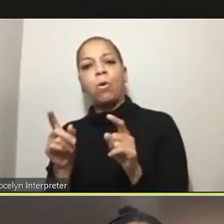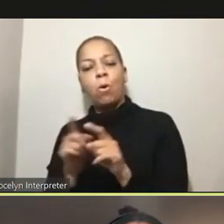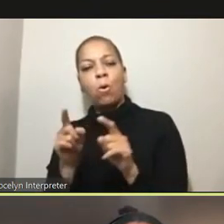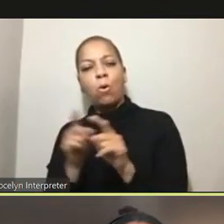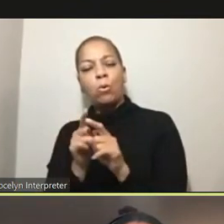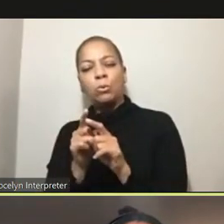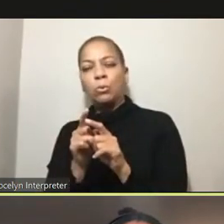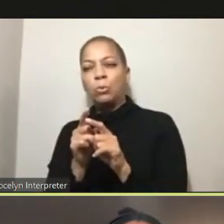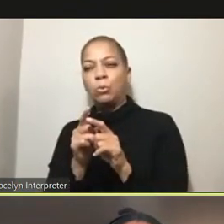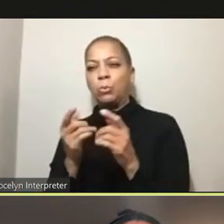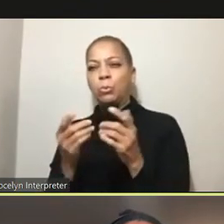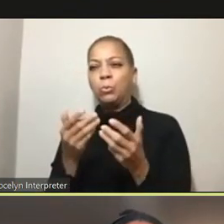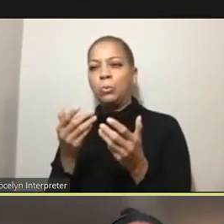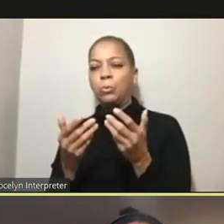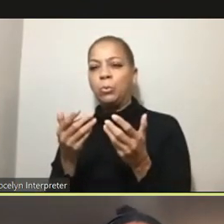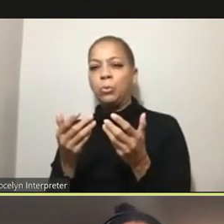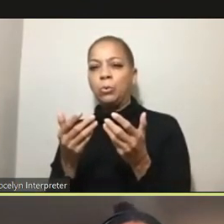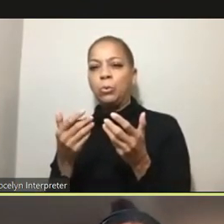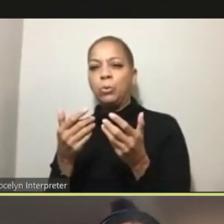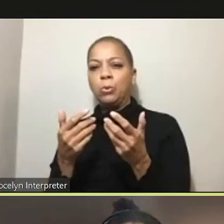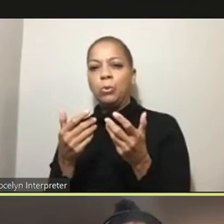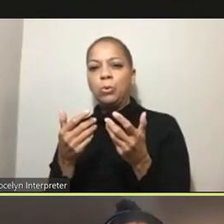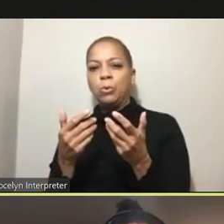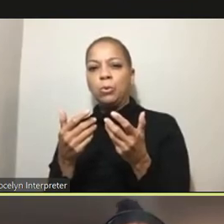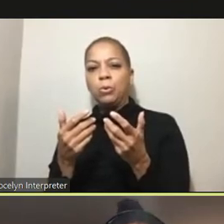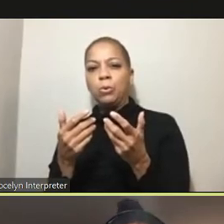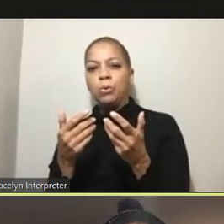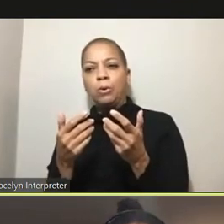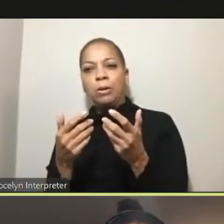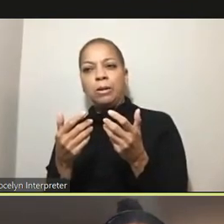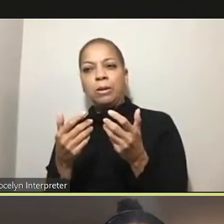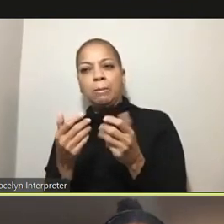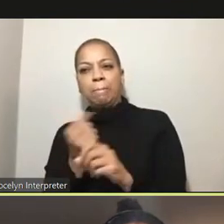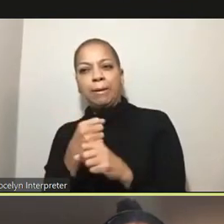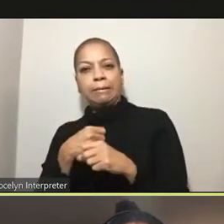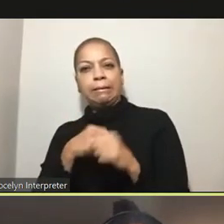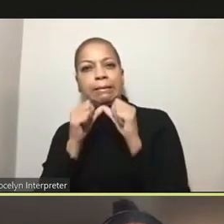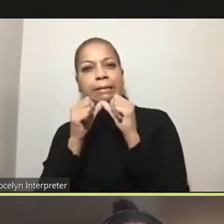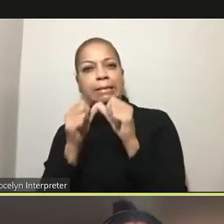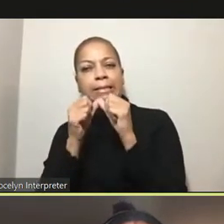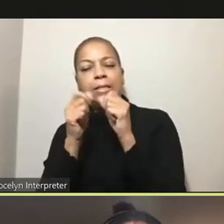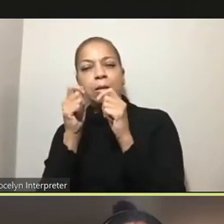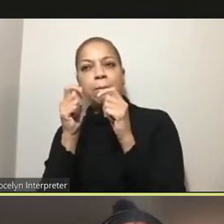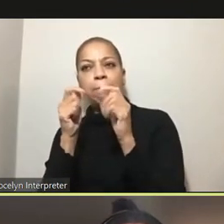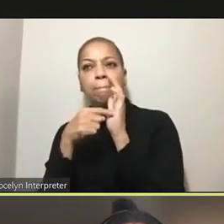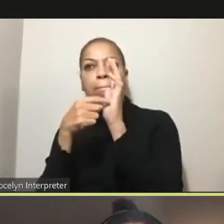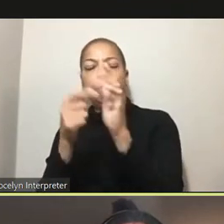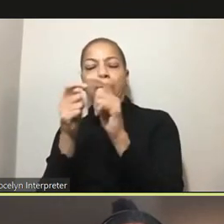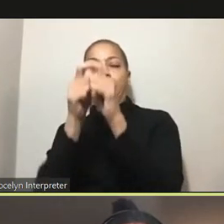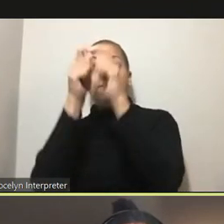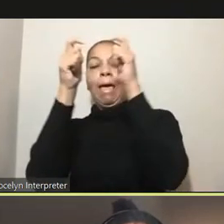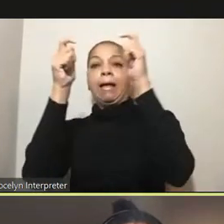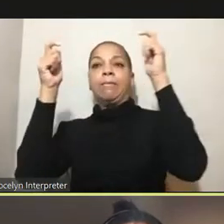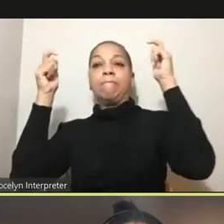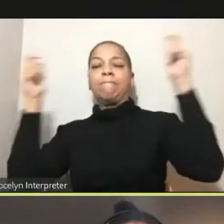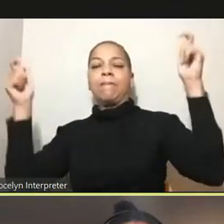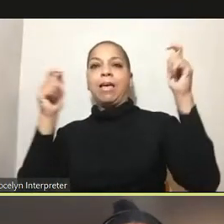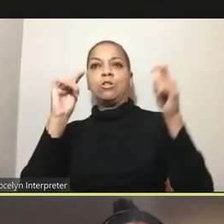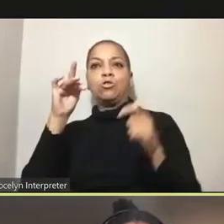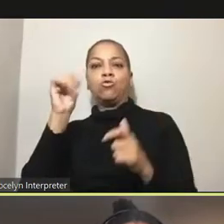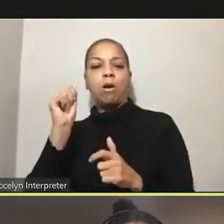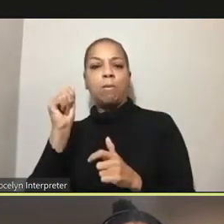us continuously magnify the trauma of what we're seeing caused by